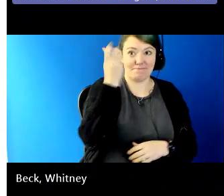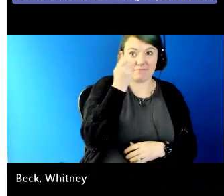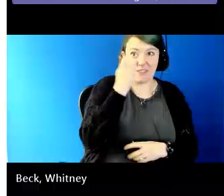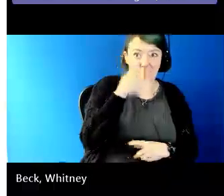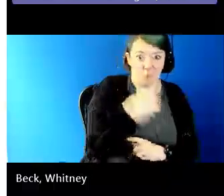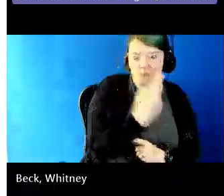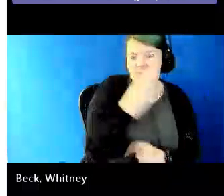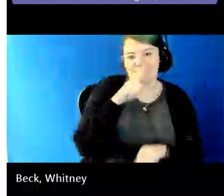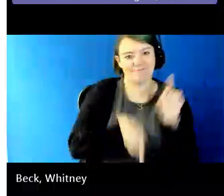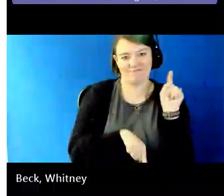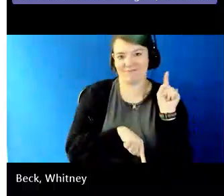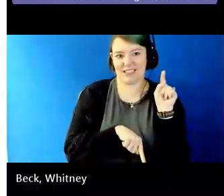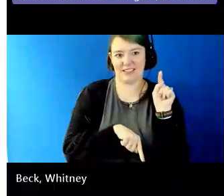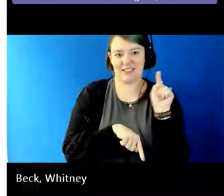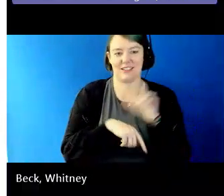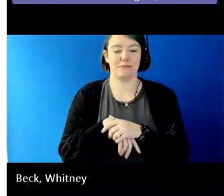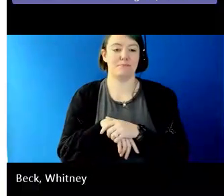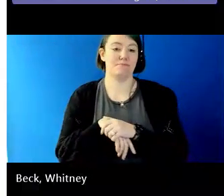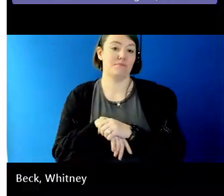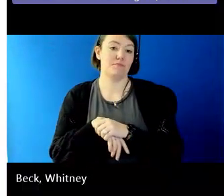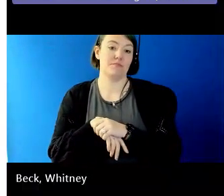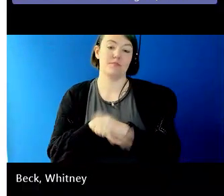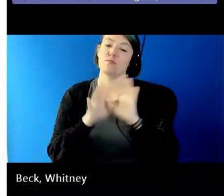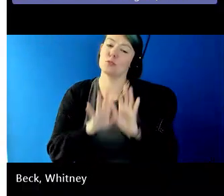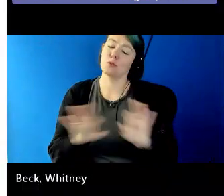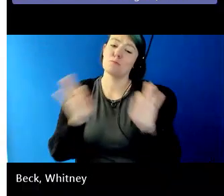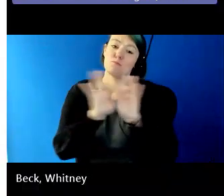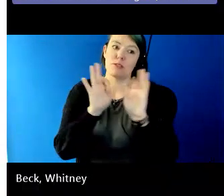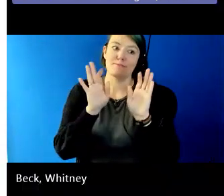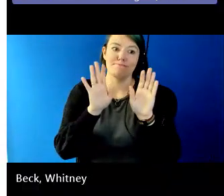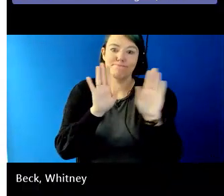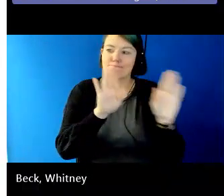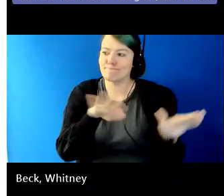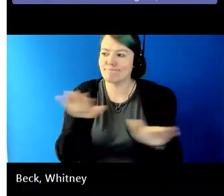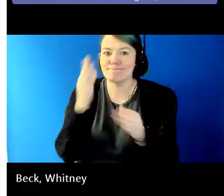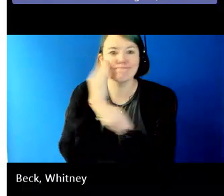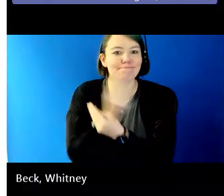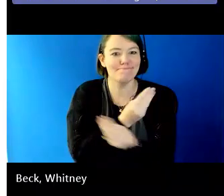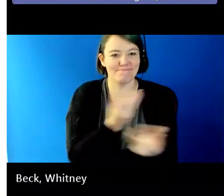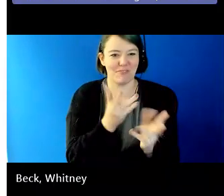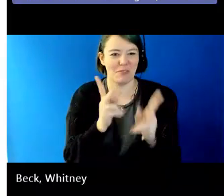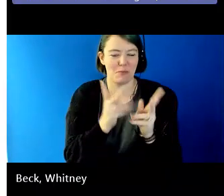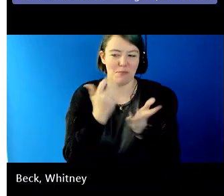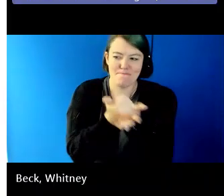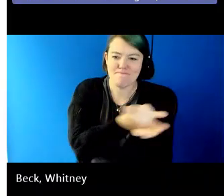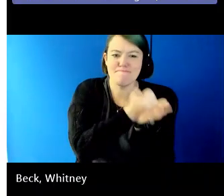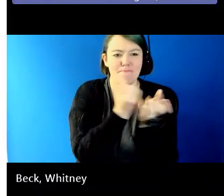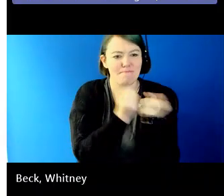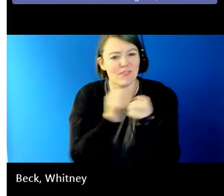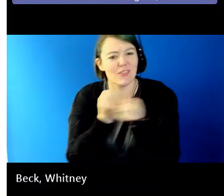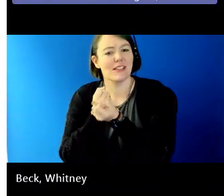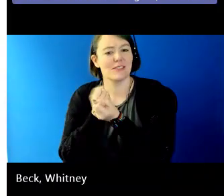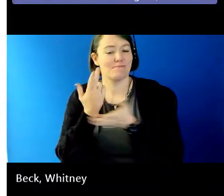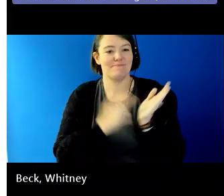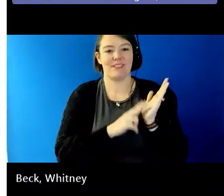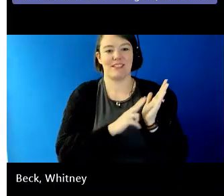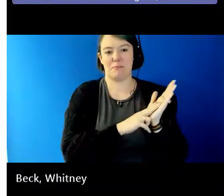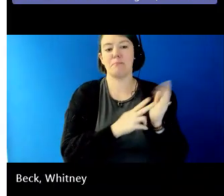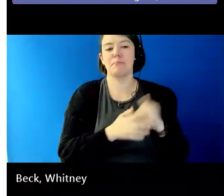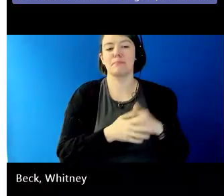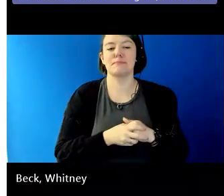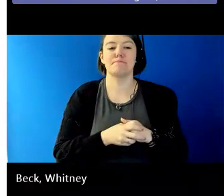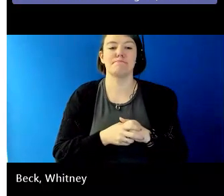of the why this program is so impactful to so many self-advocates, families, partners, and providers. Really the benefits